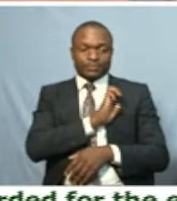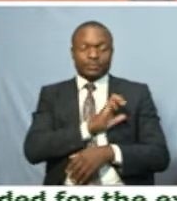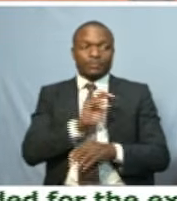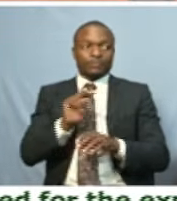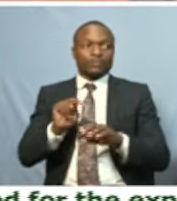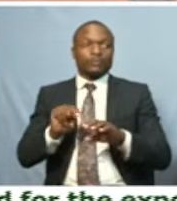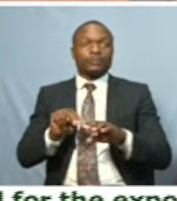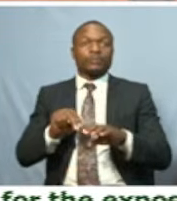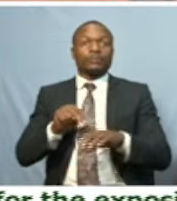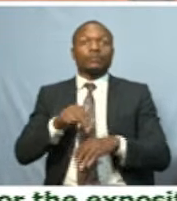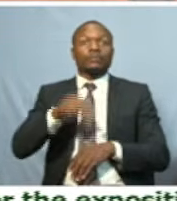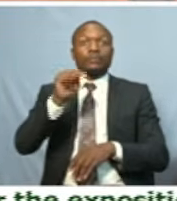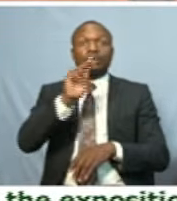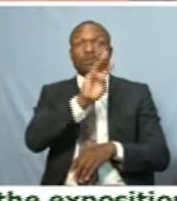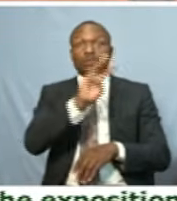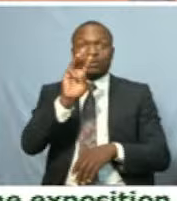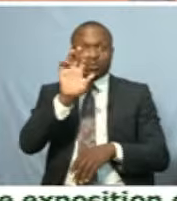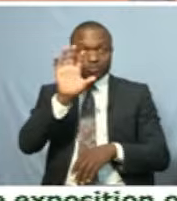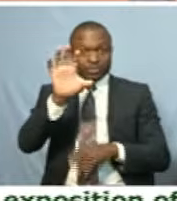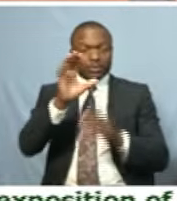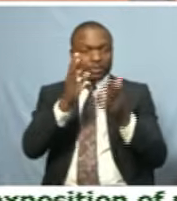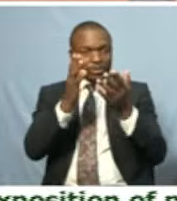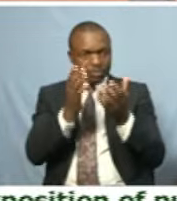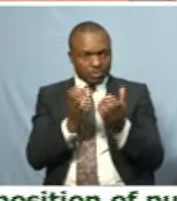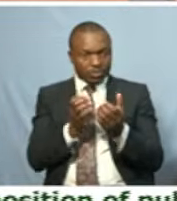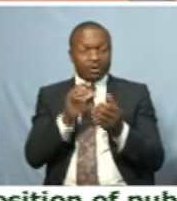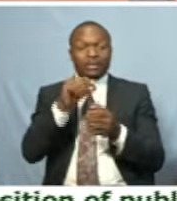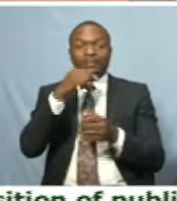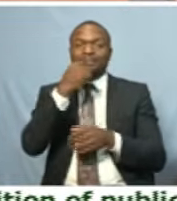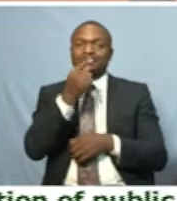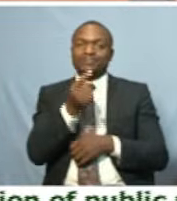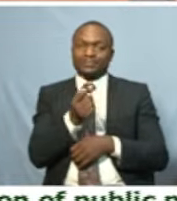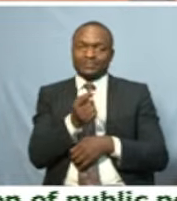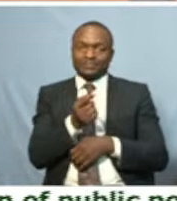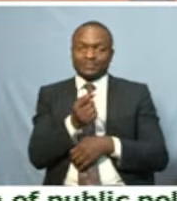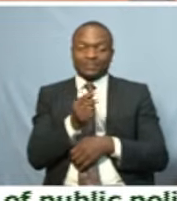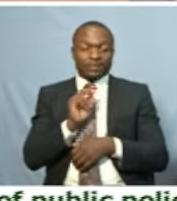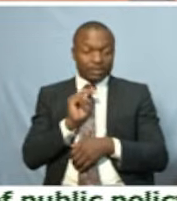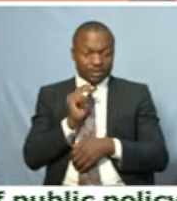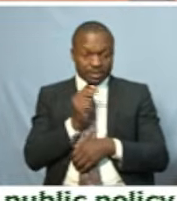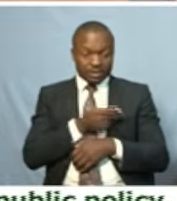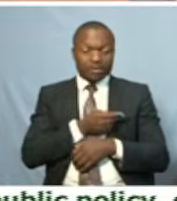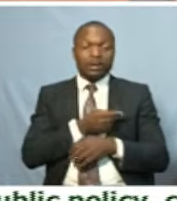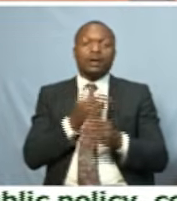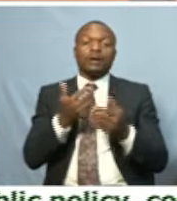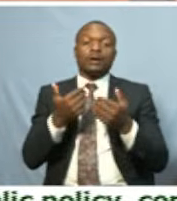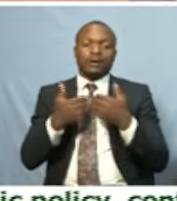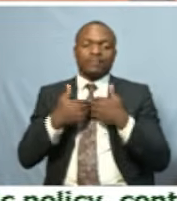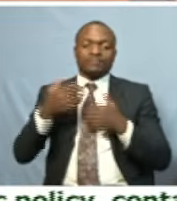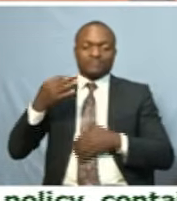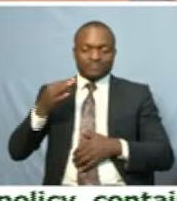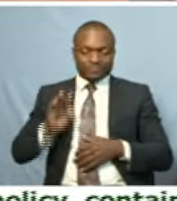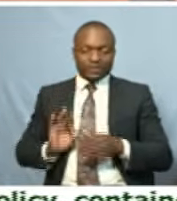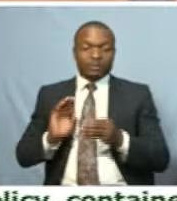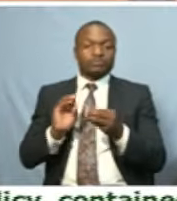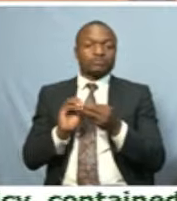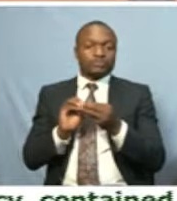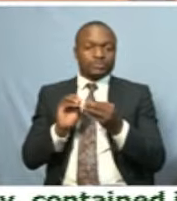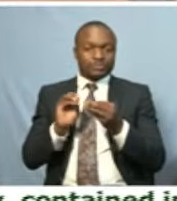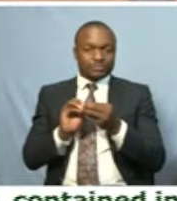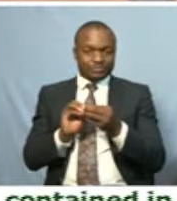Northwestern Province wishes to categorically state that we have greatly benefited from